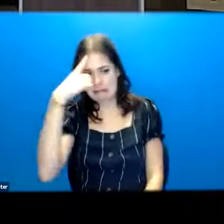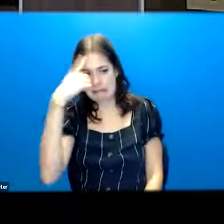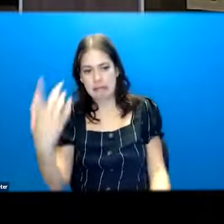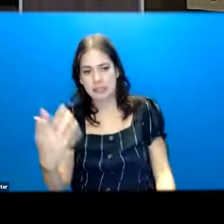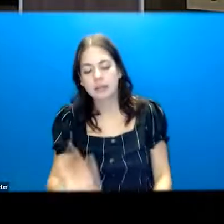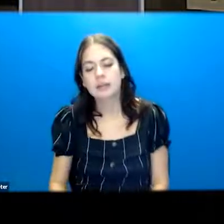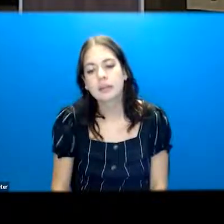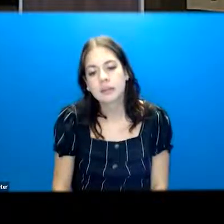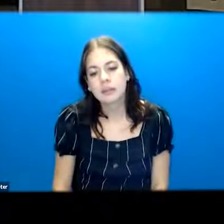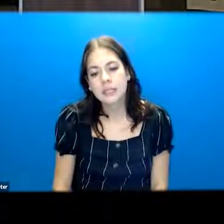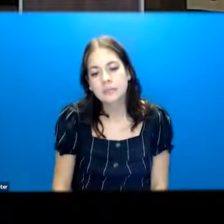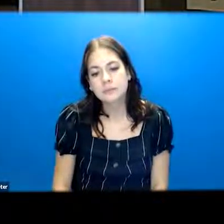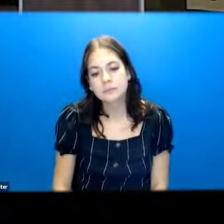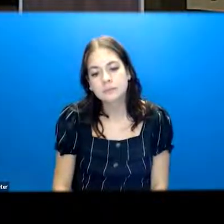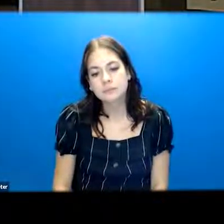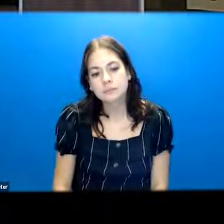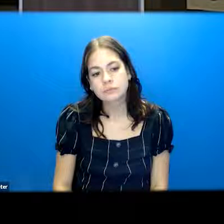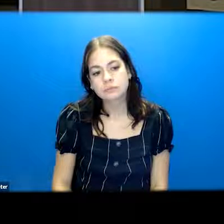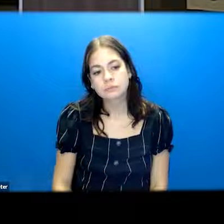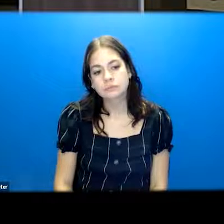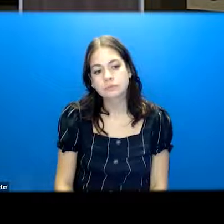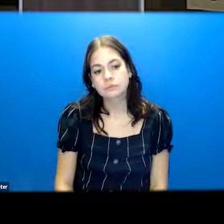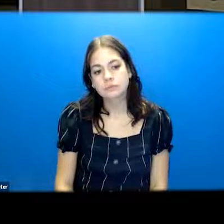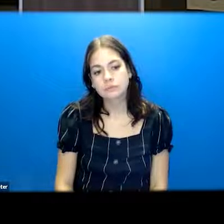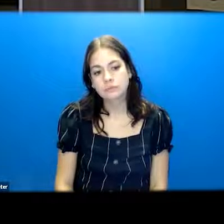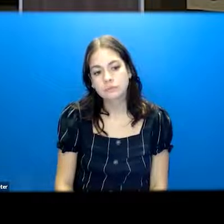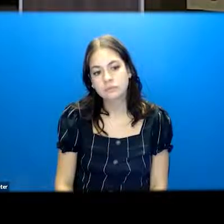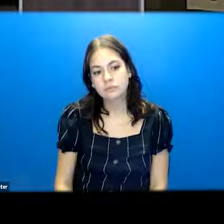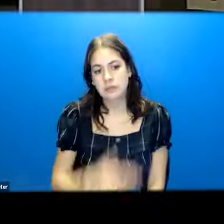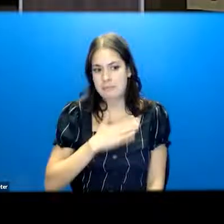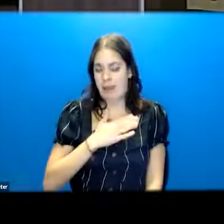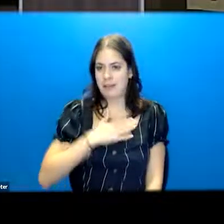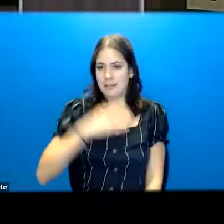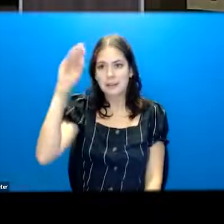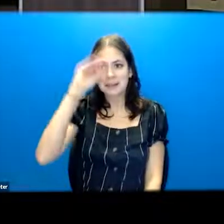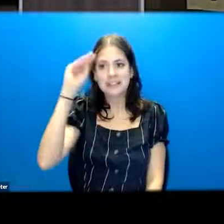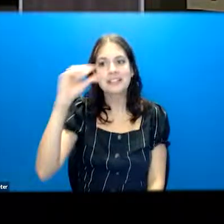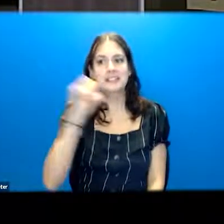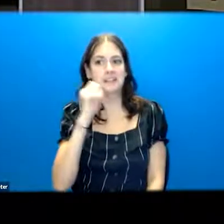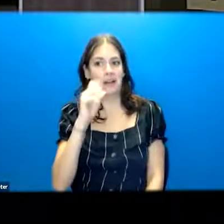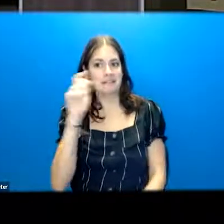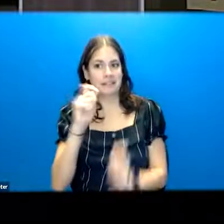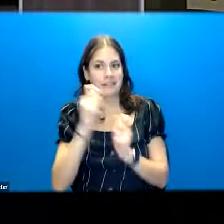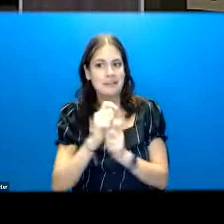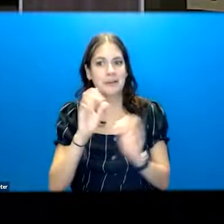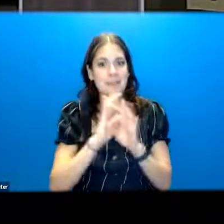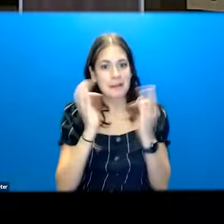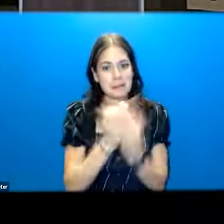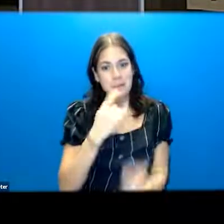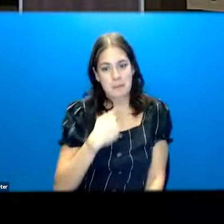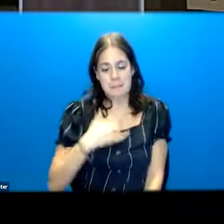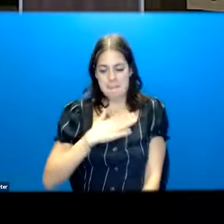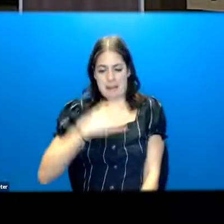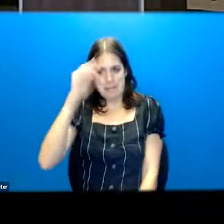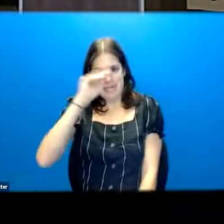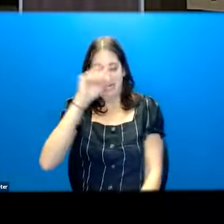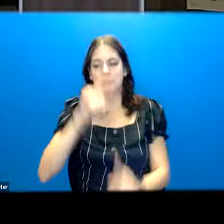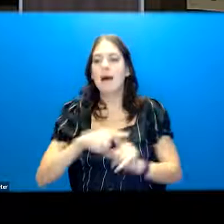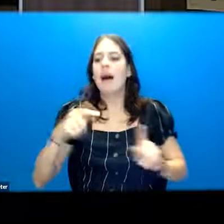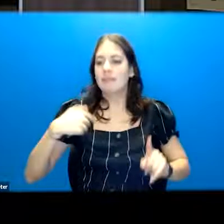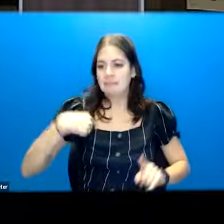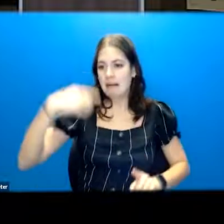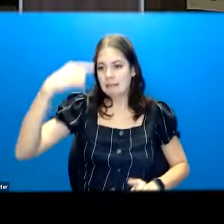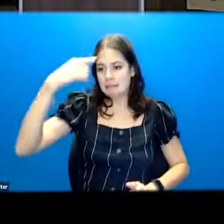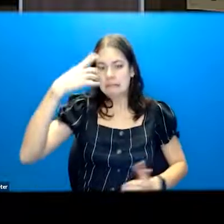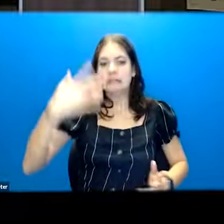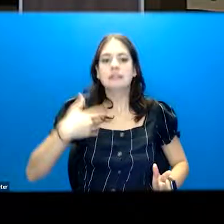that, and this is just all of my thoughts because this is not exactly what family members had said, is that there